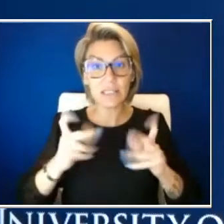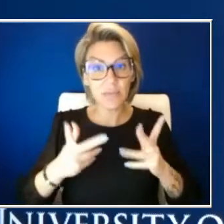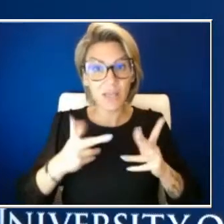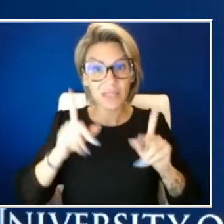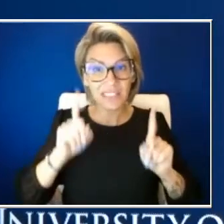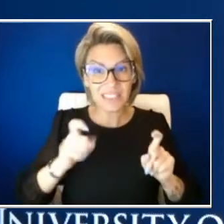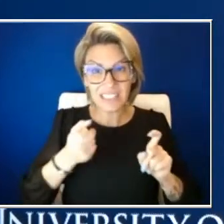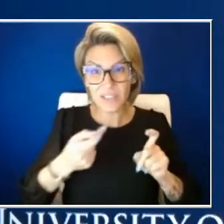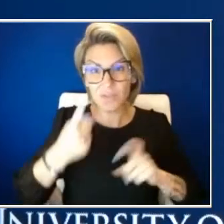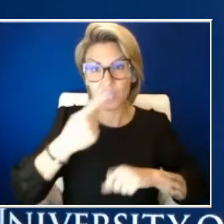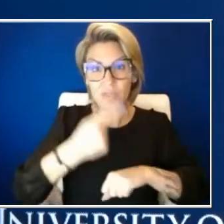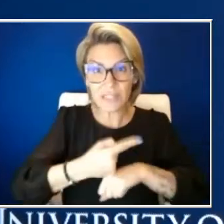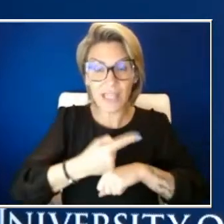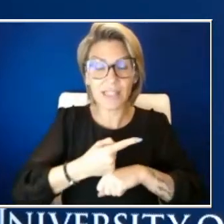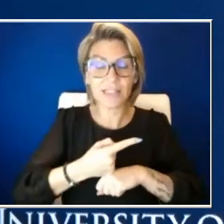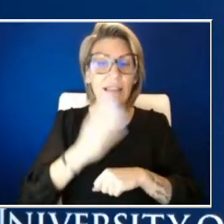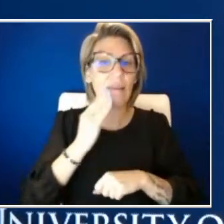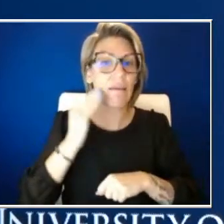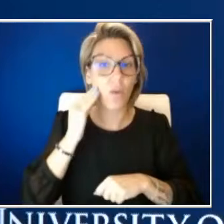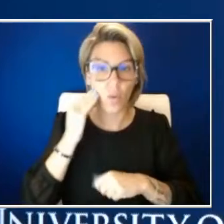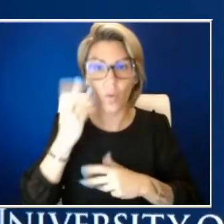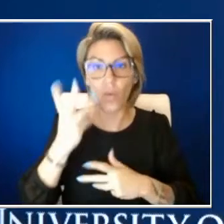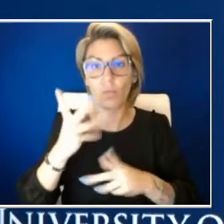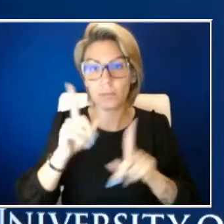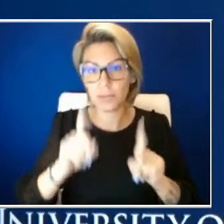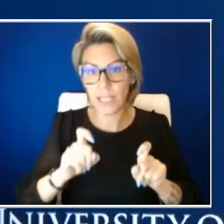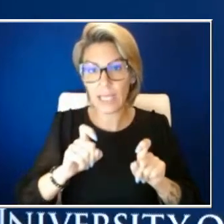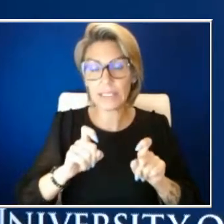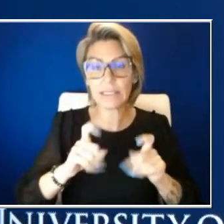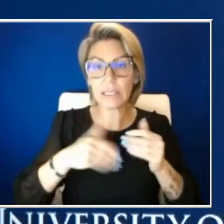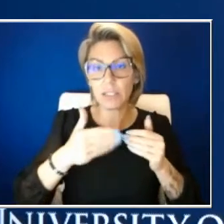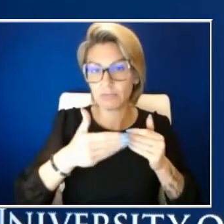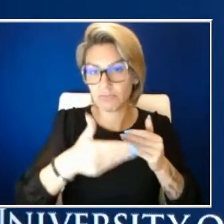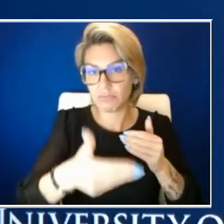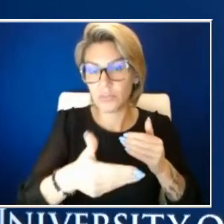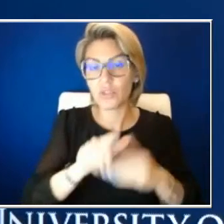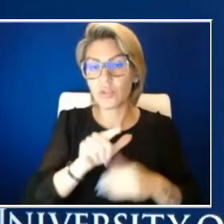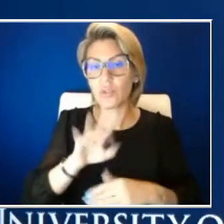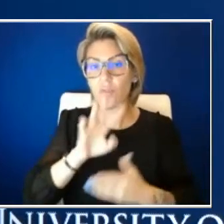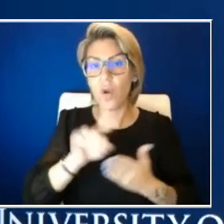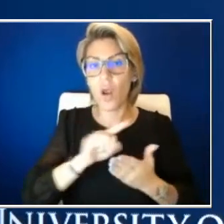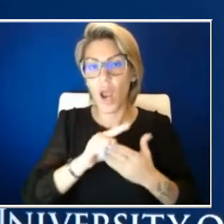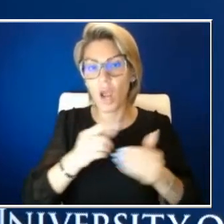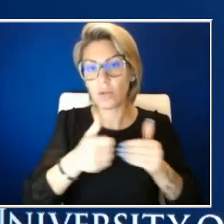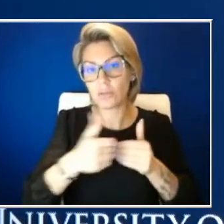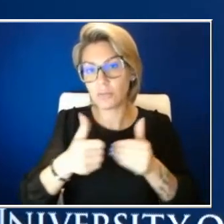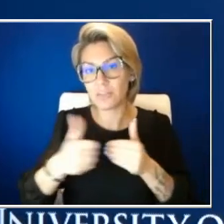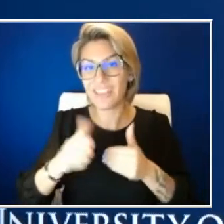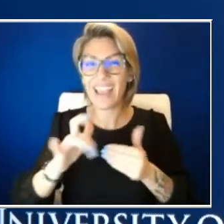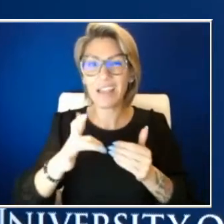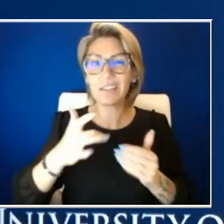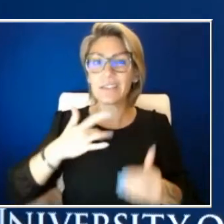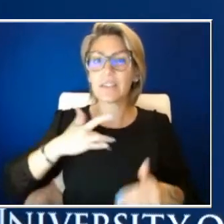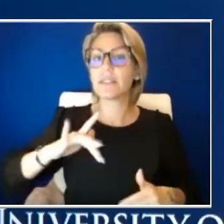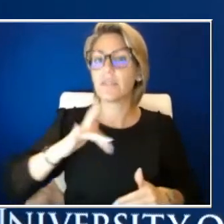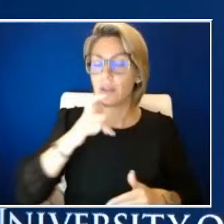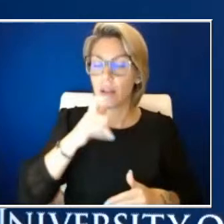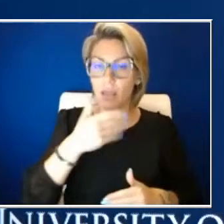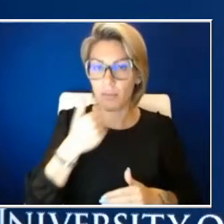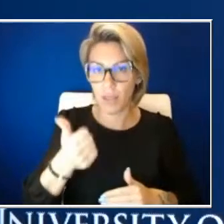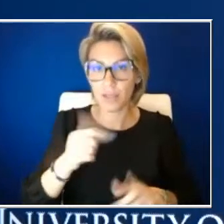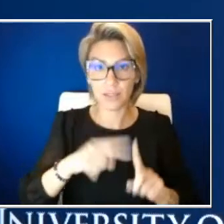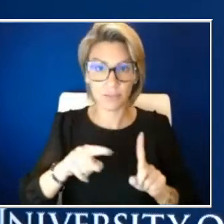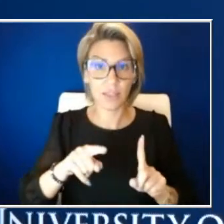doing the at-home test, a couple days in a row, 24 hours apart, because we know the sensitivity isn't the best, but you should test. If you are